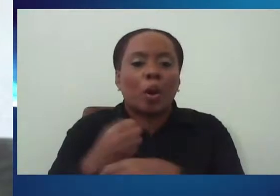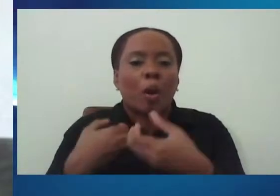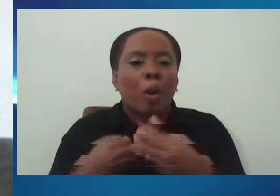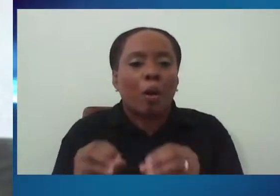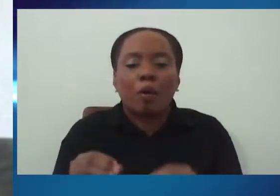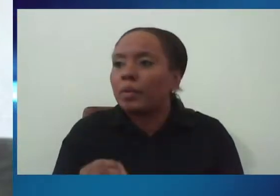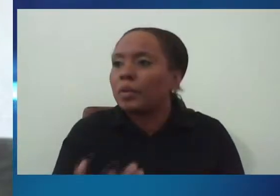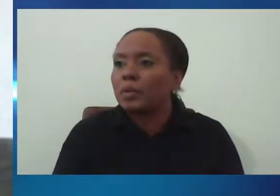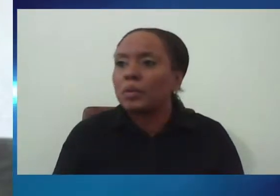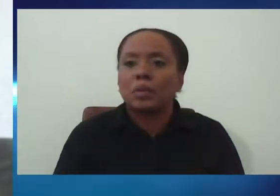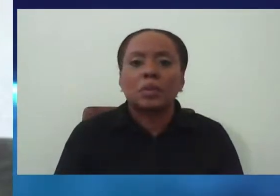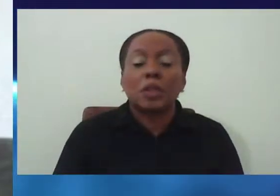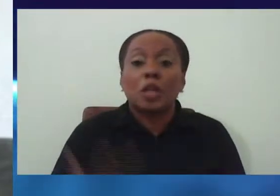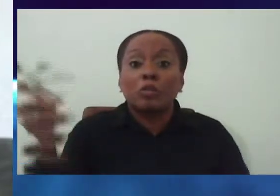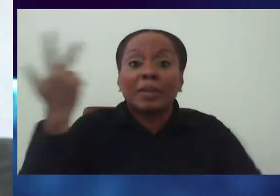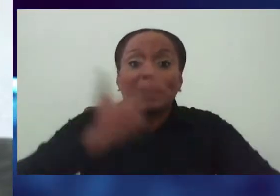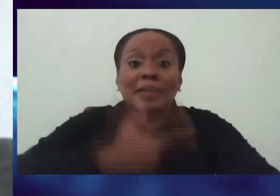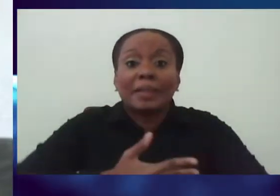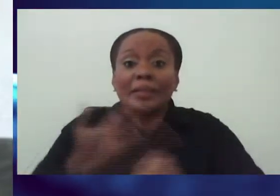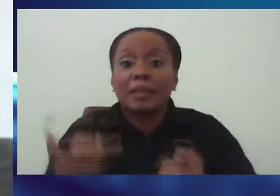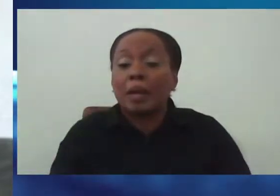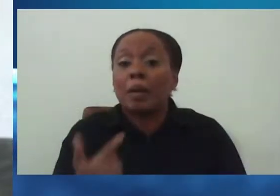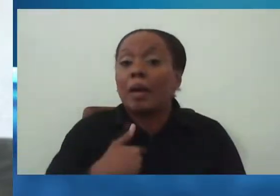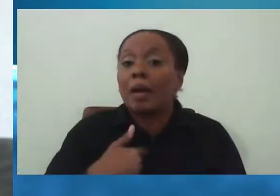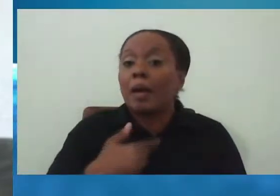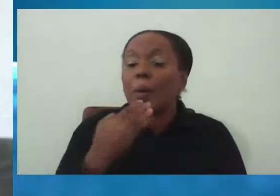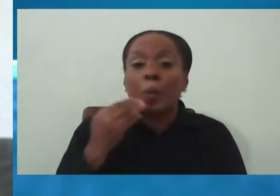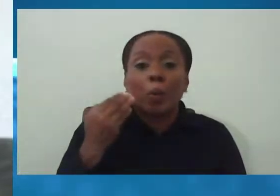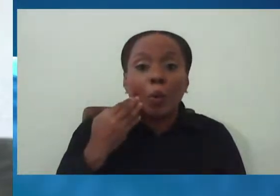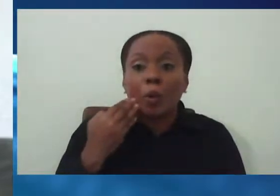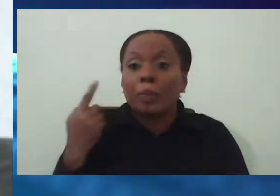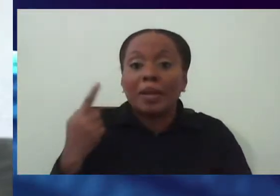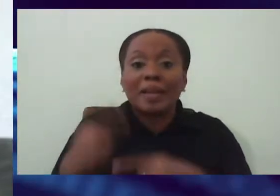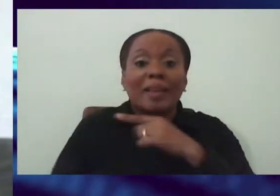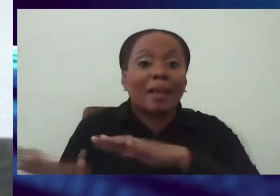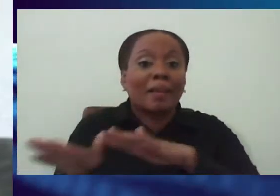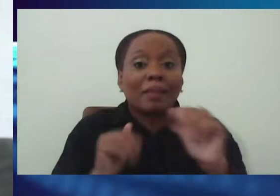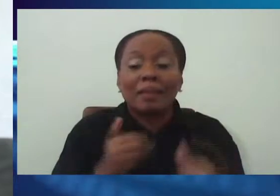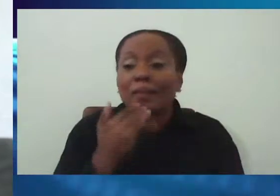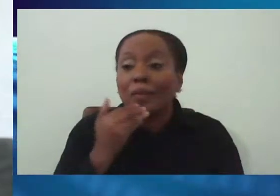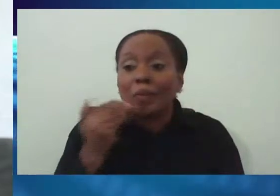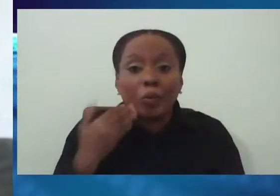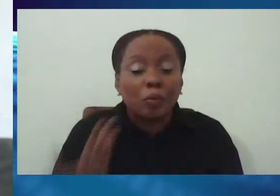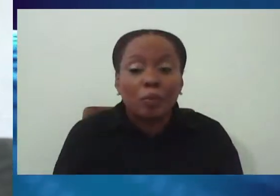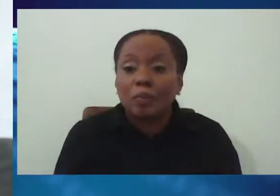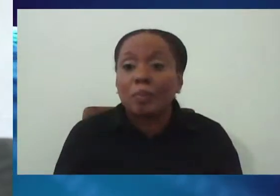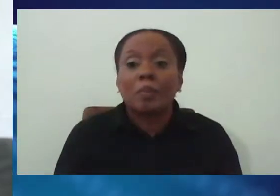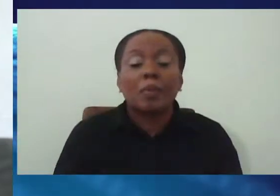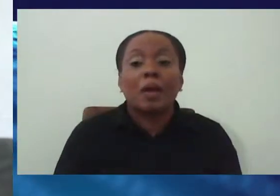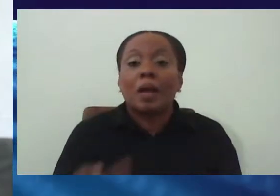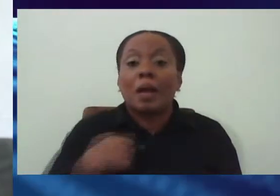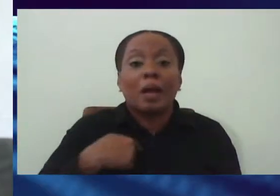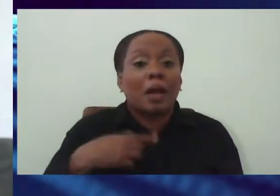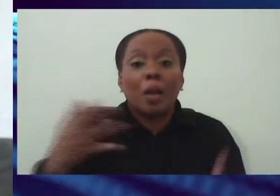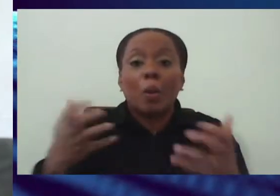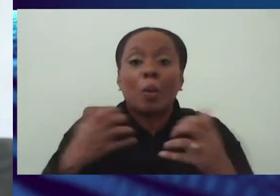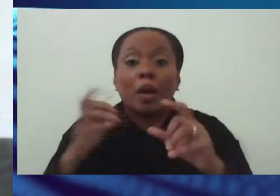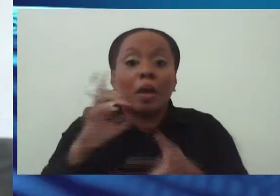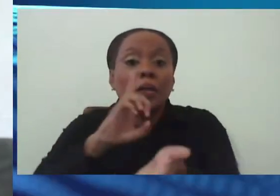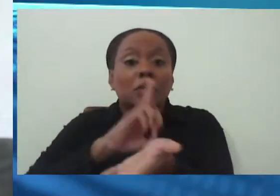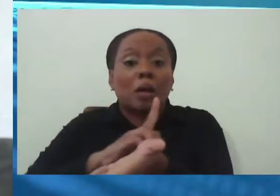it's 3 days I home and can't leave home to get a doctor's certificate to send to